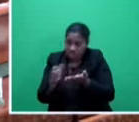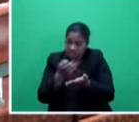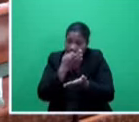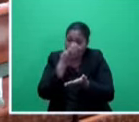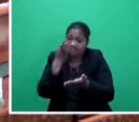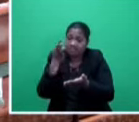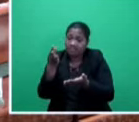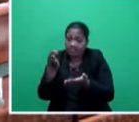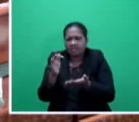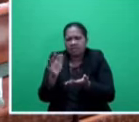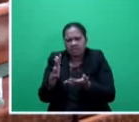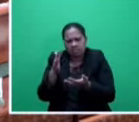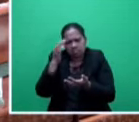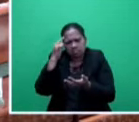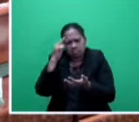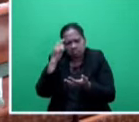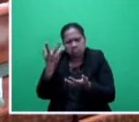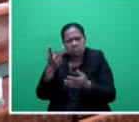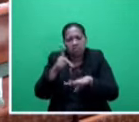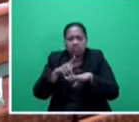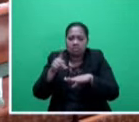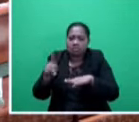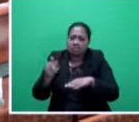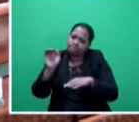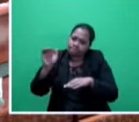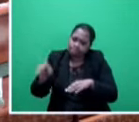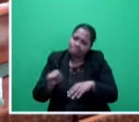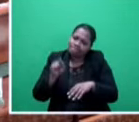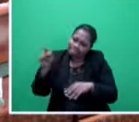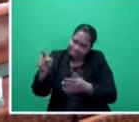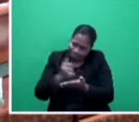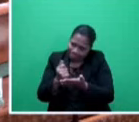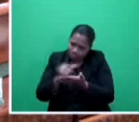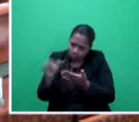be taken to address domestic violence in Fiji.